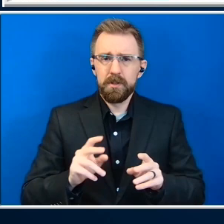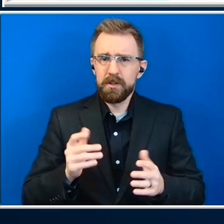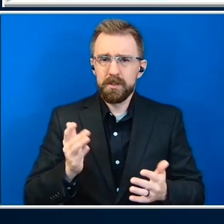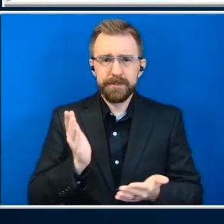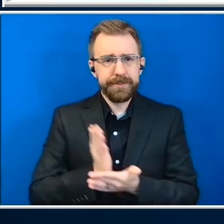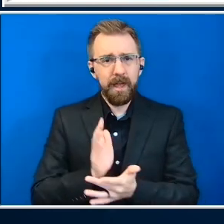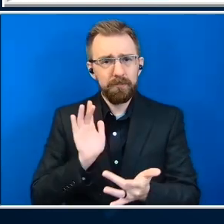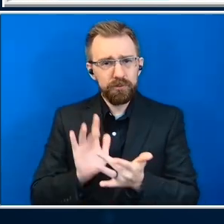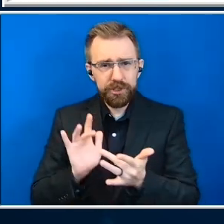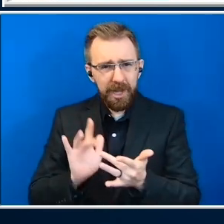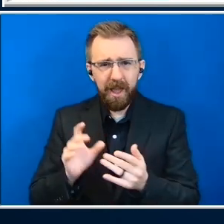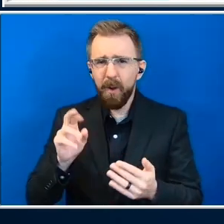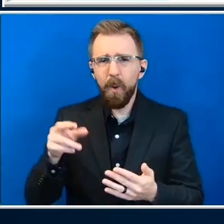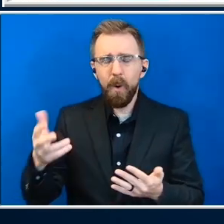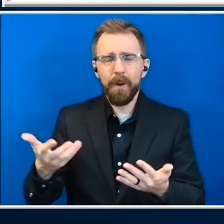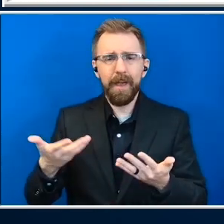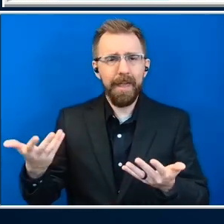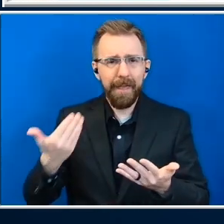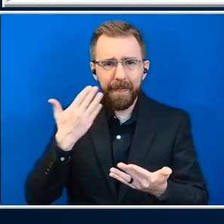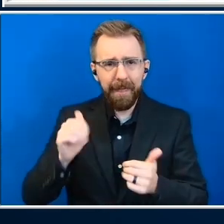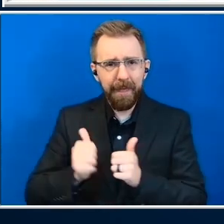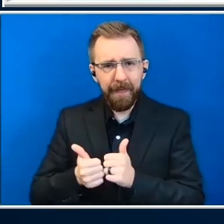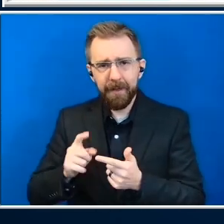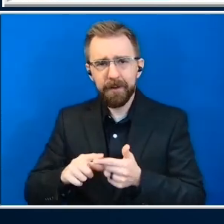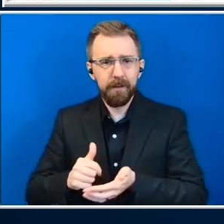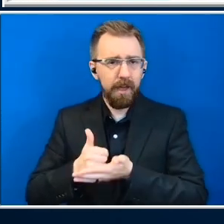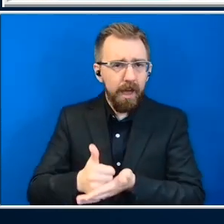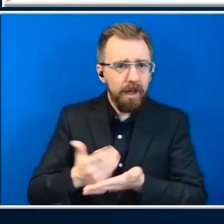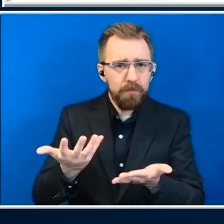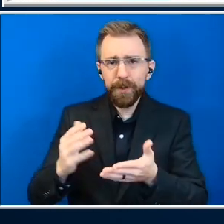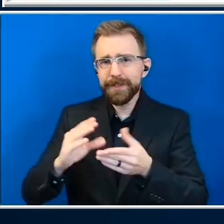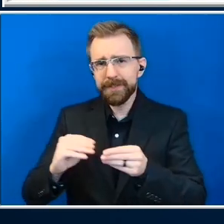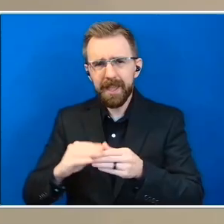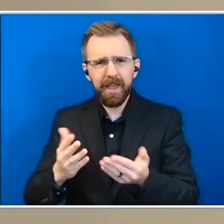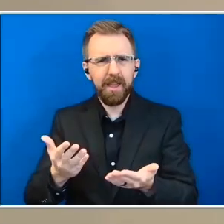didn't know what to say or how to help? Well, tell me about that.